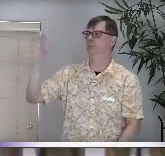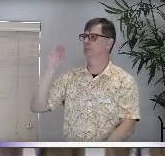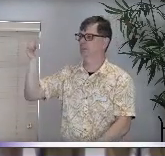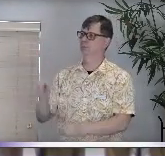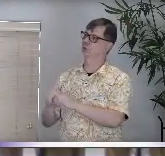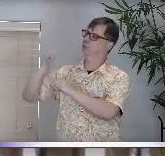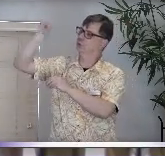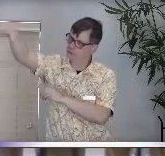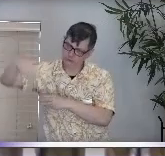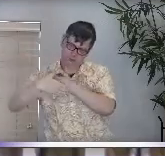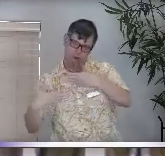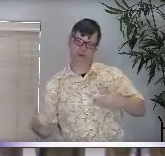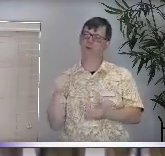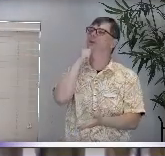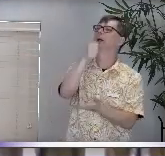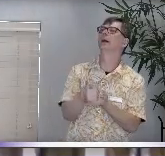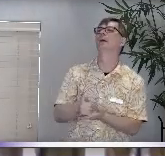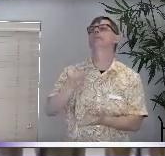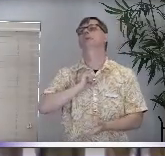out to help me up